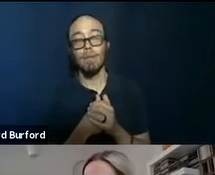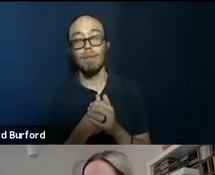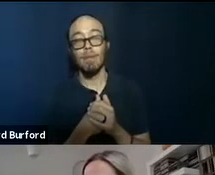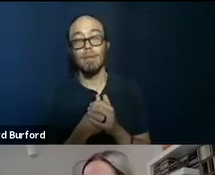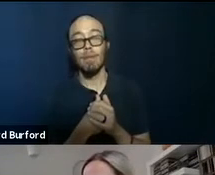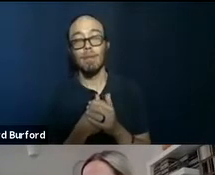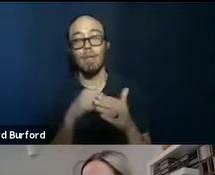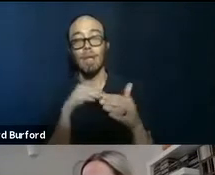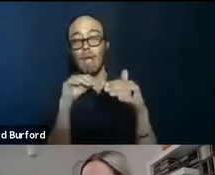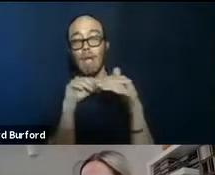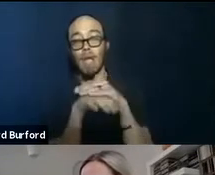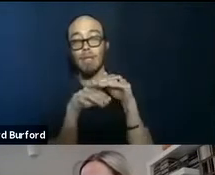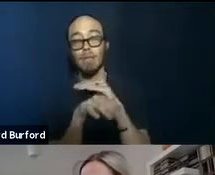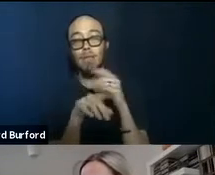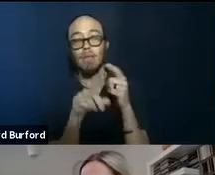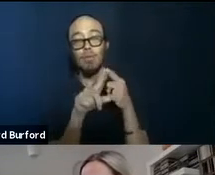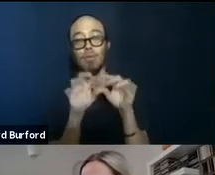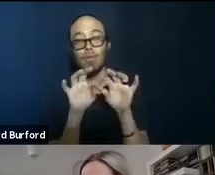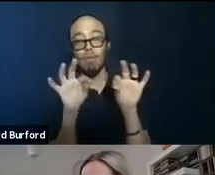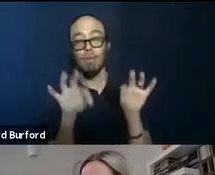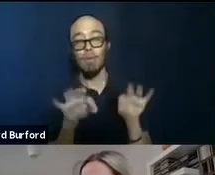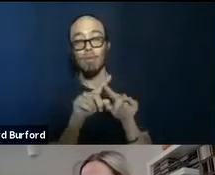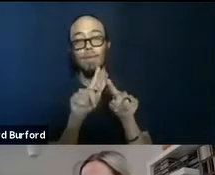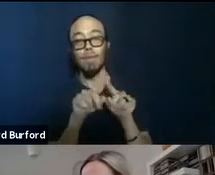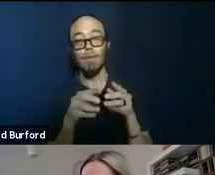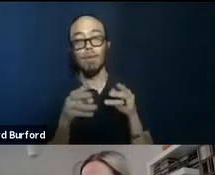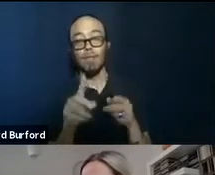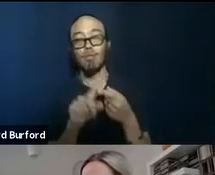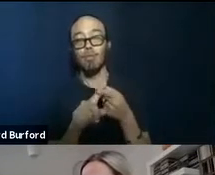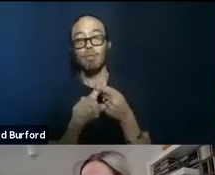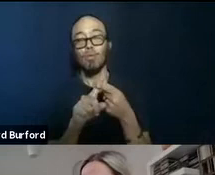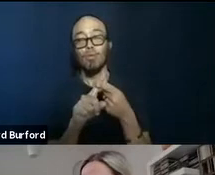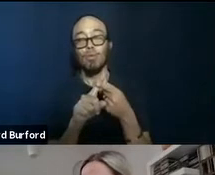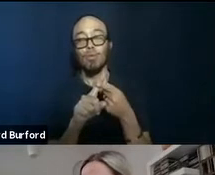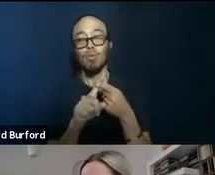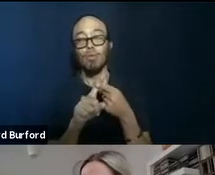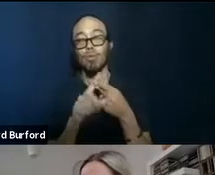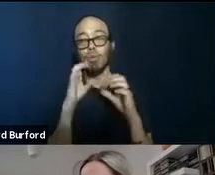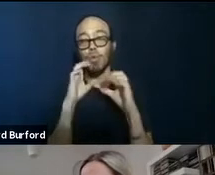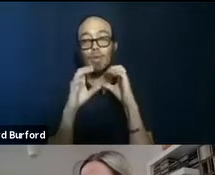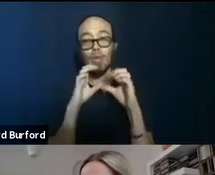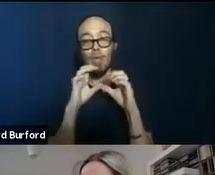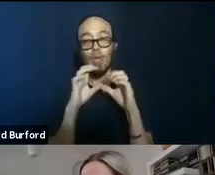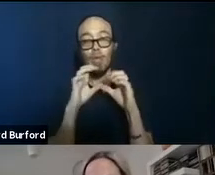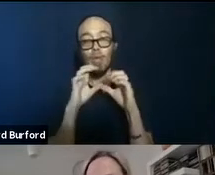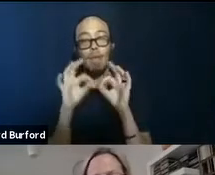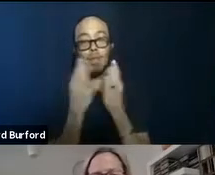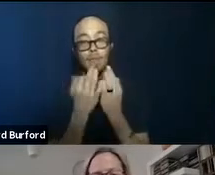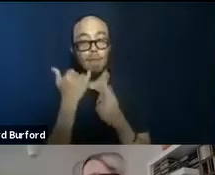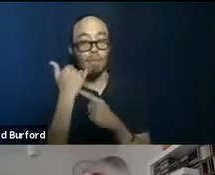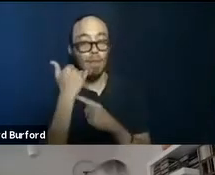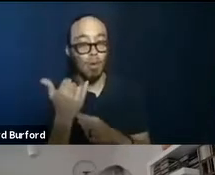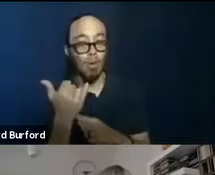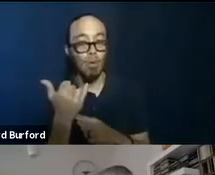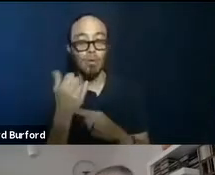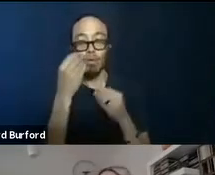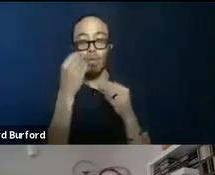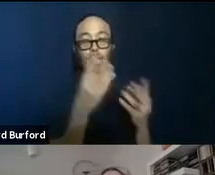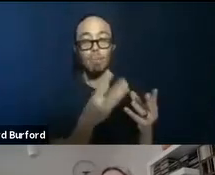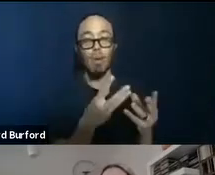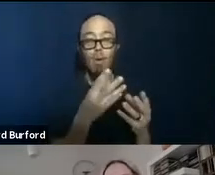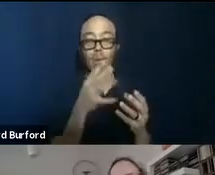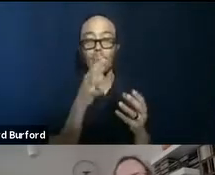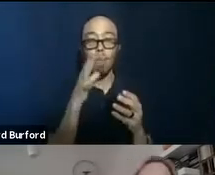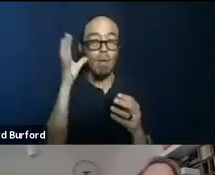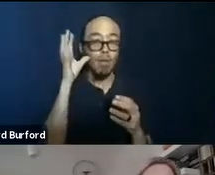accessibility to phones in the families, to communicate through phone online, to tell the parents what they need to do